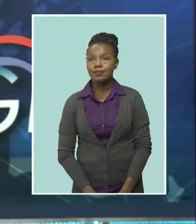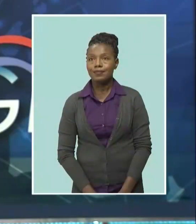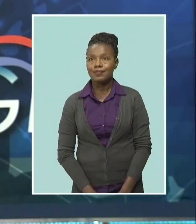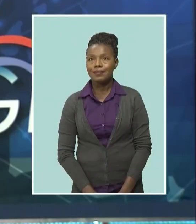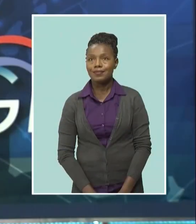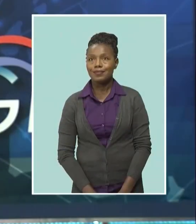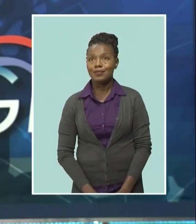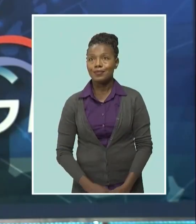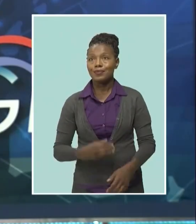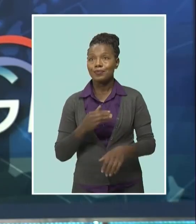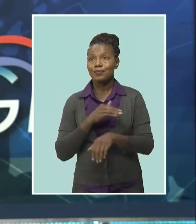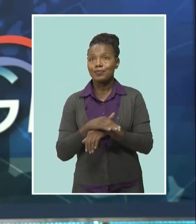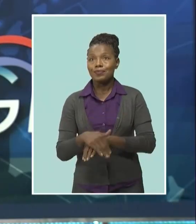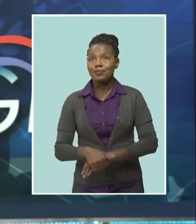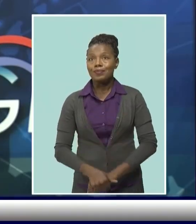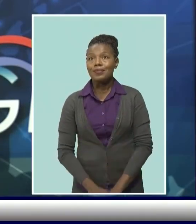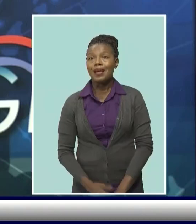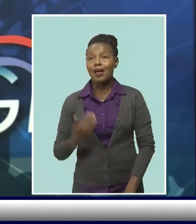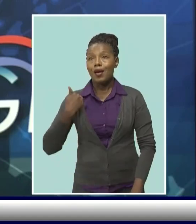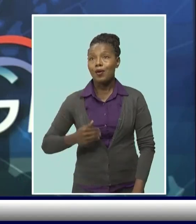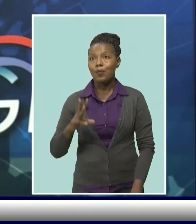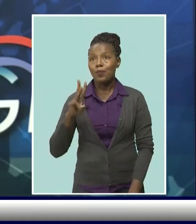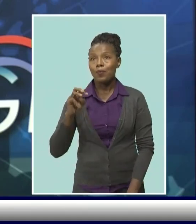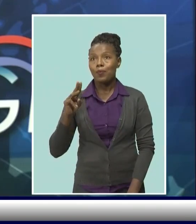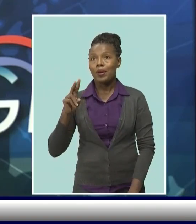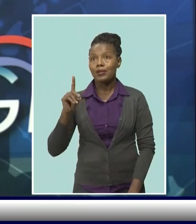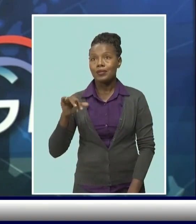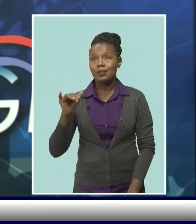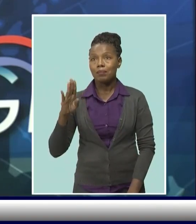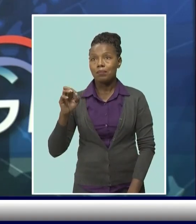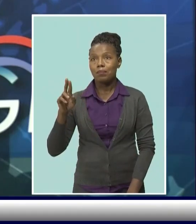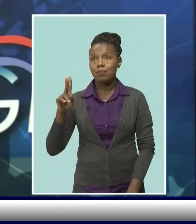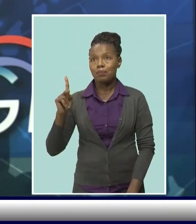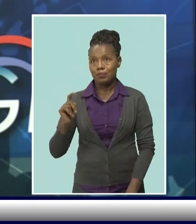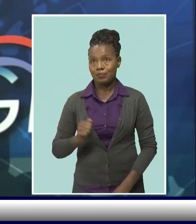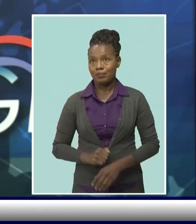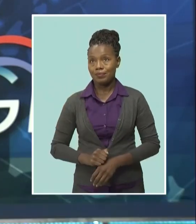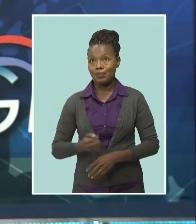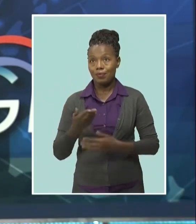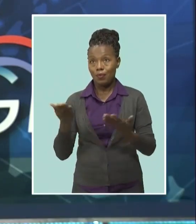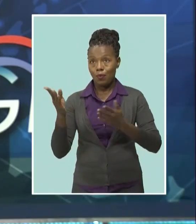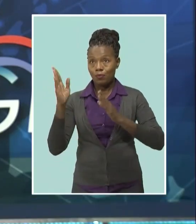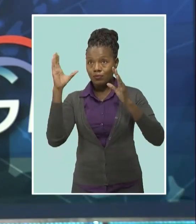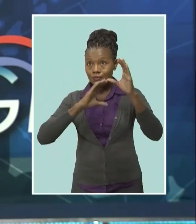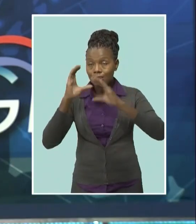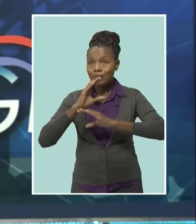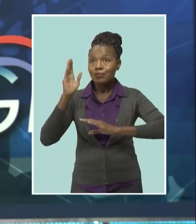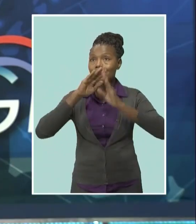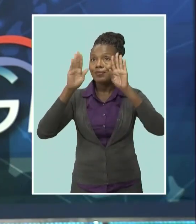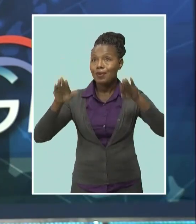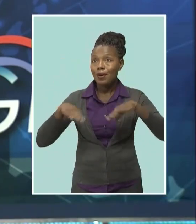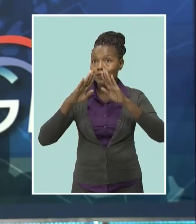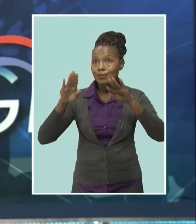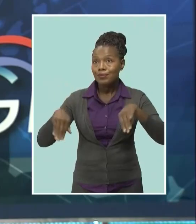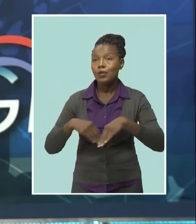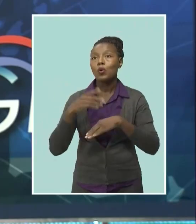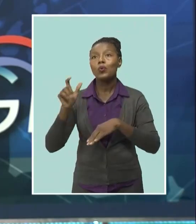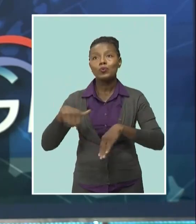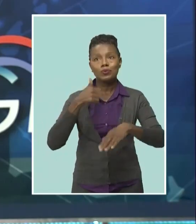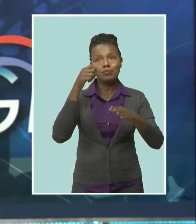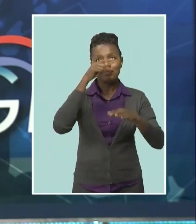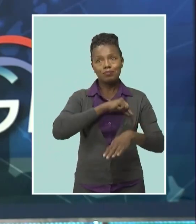Good evening and welcome to the CBC NewsNight. I'm Wendy Burke. Barbadians looking for housing should be able to benefit from a new development which